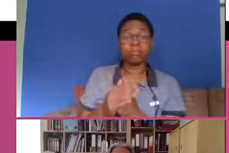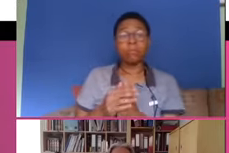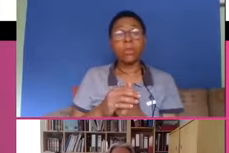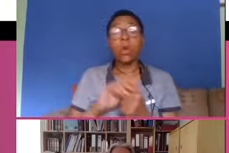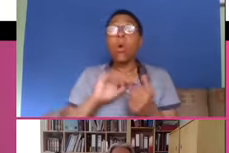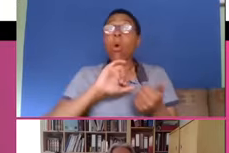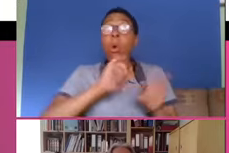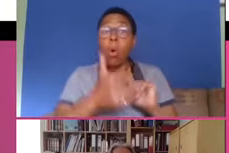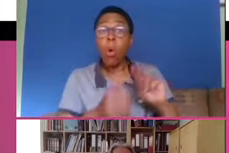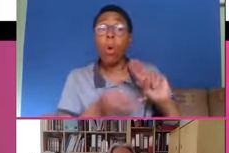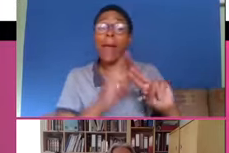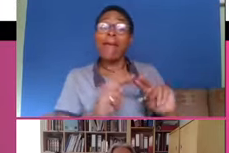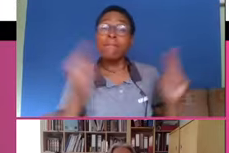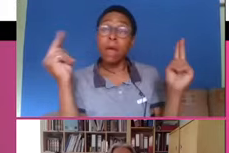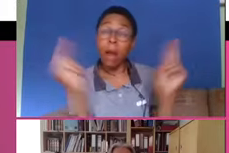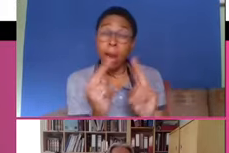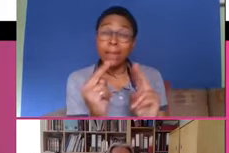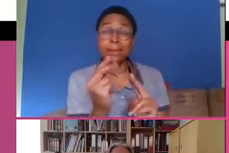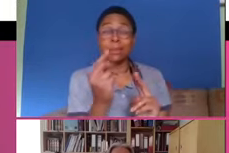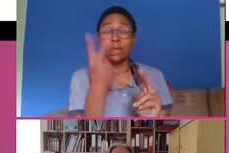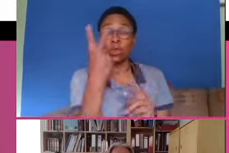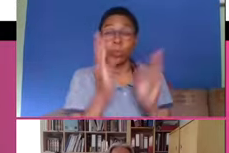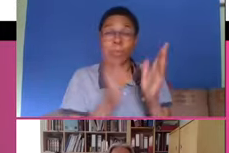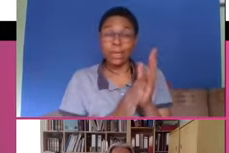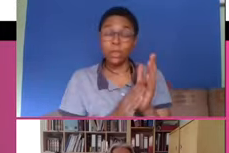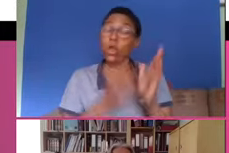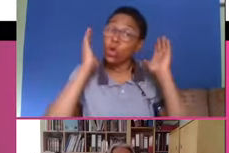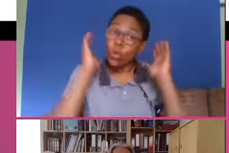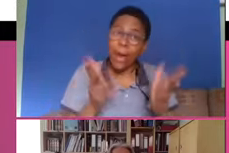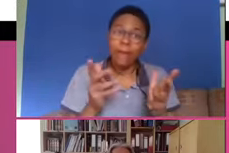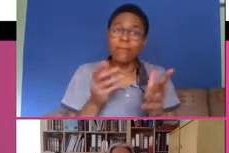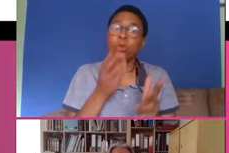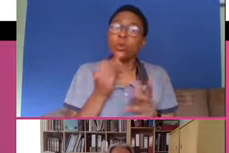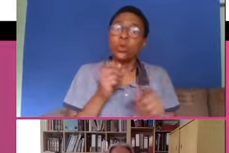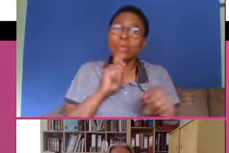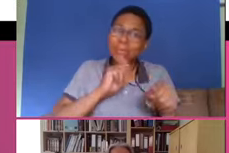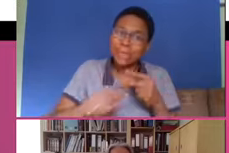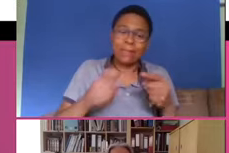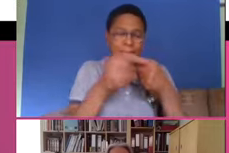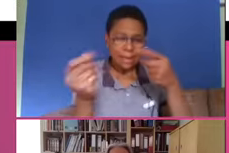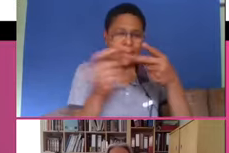very robust mitigation where 2 meters is not possible.